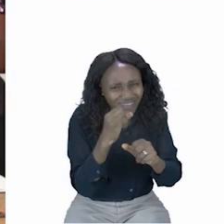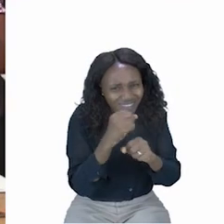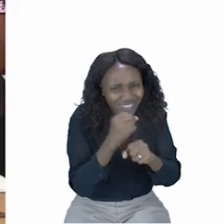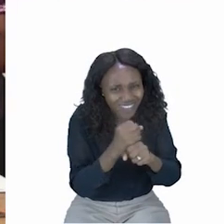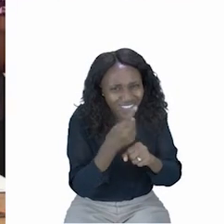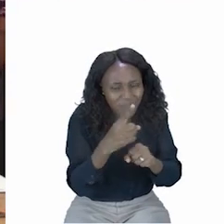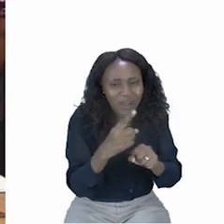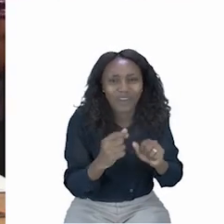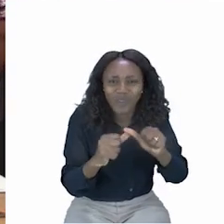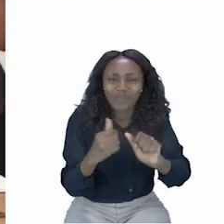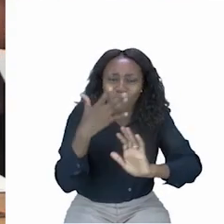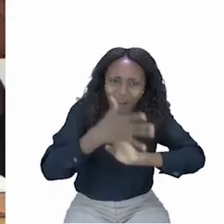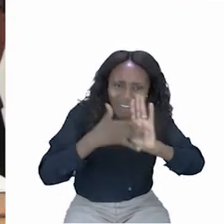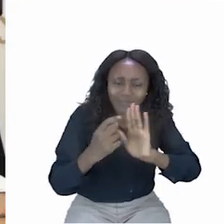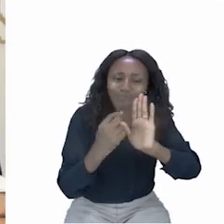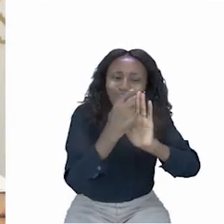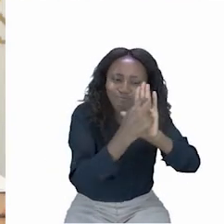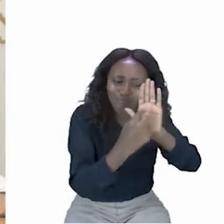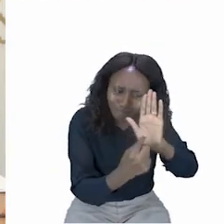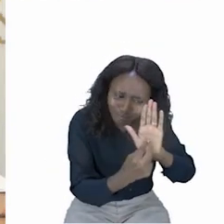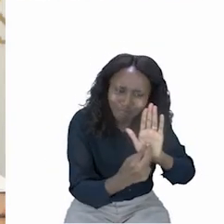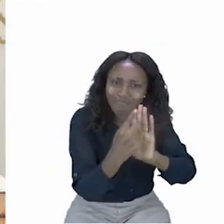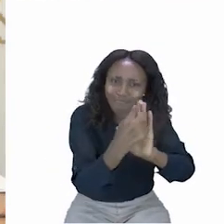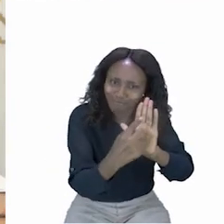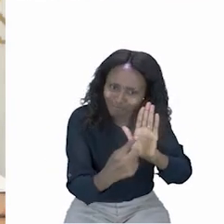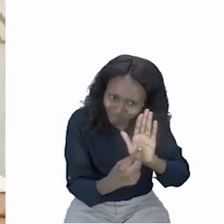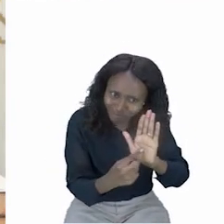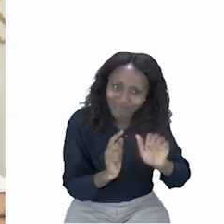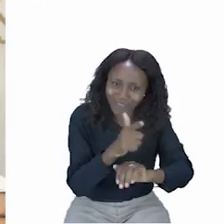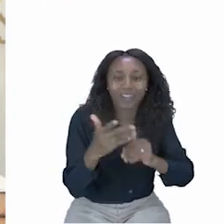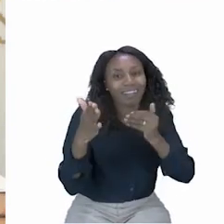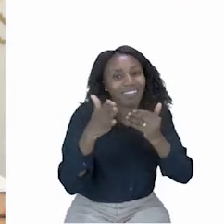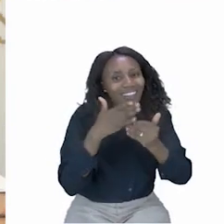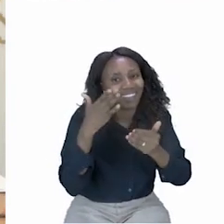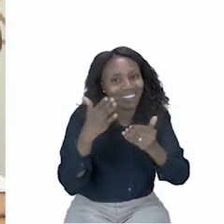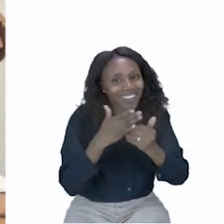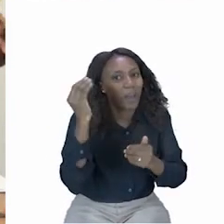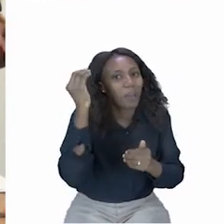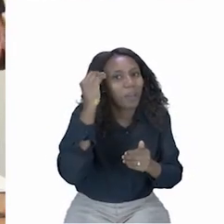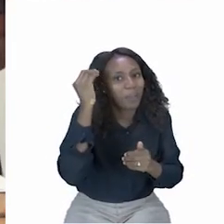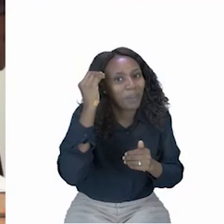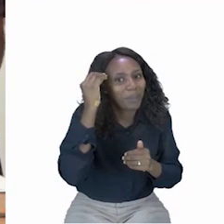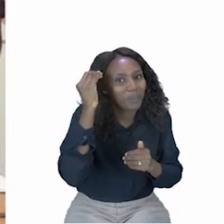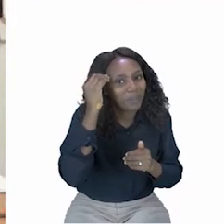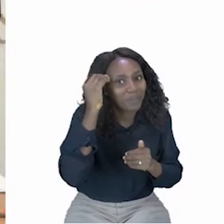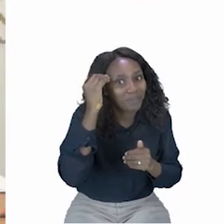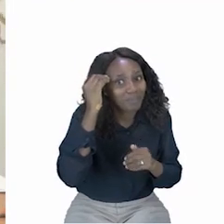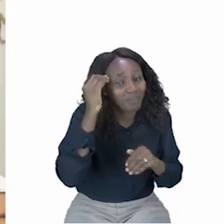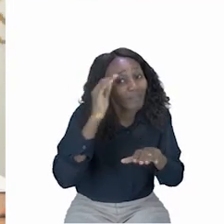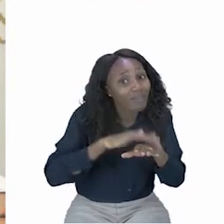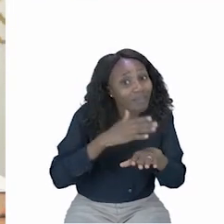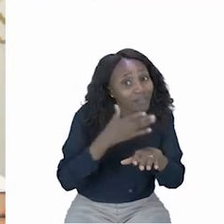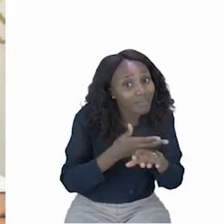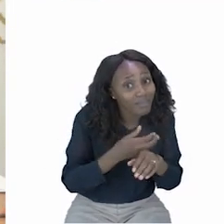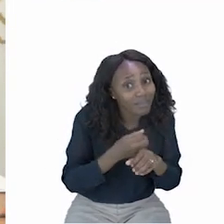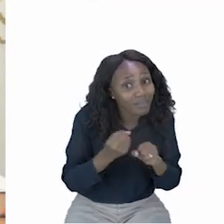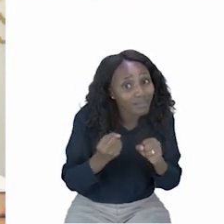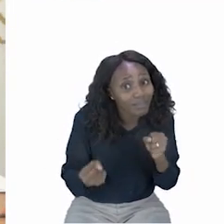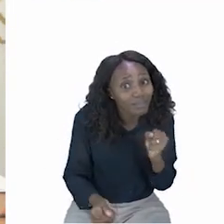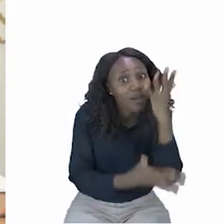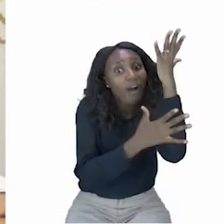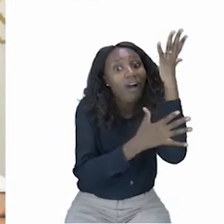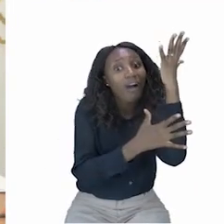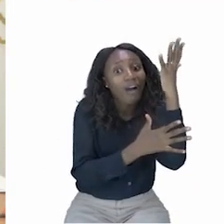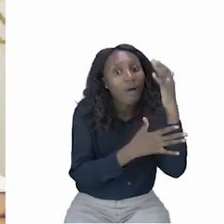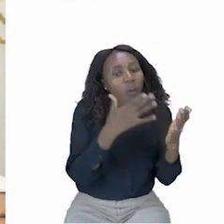to say it. Now, an exclamation mark is used when we are surprised or we're trying to